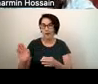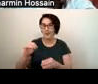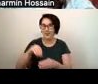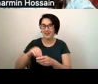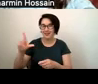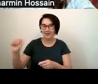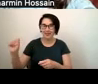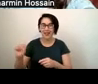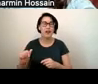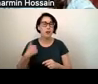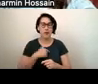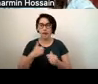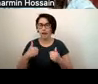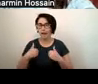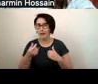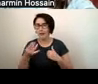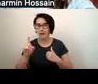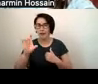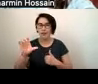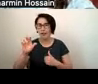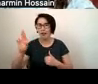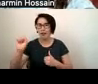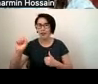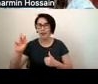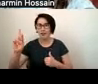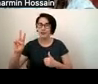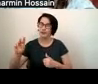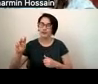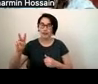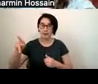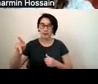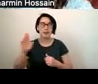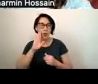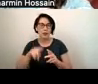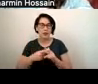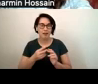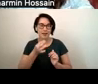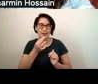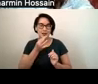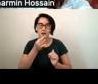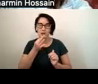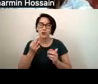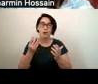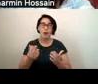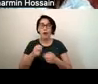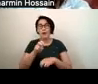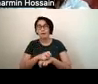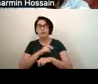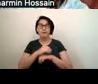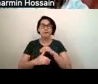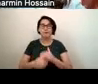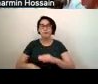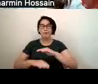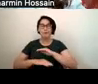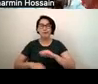had a couple hundred RSVPs. So we'll get started in about a minute. Feel free to get comfortable, get your blankets.